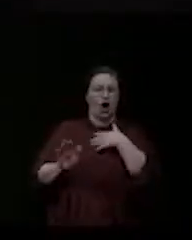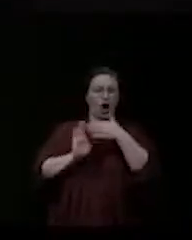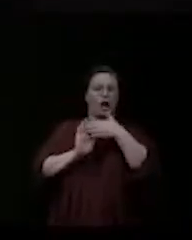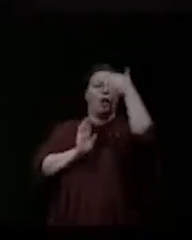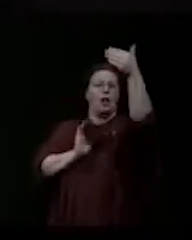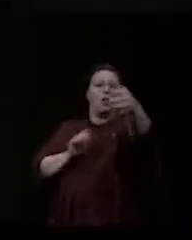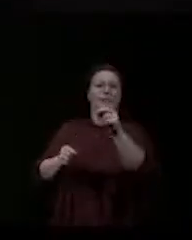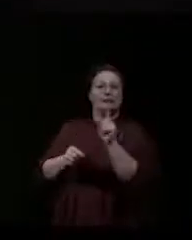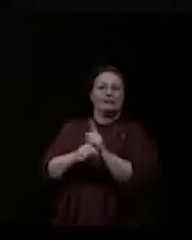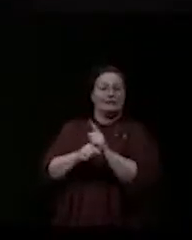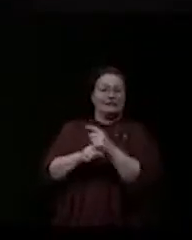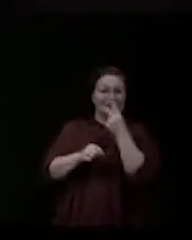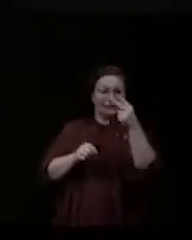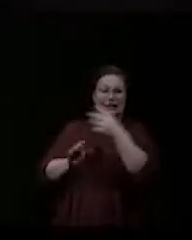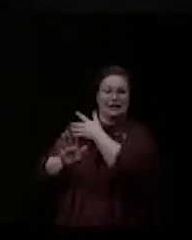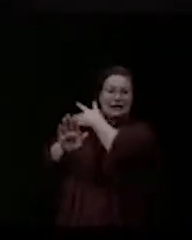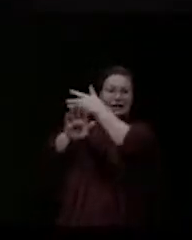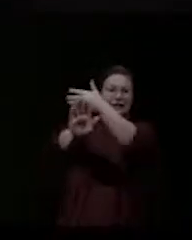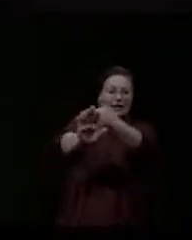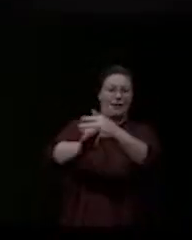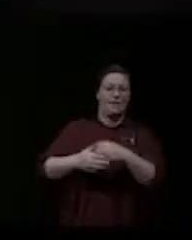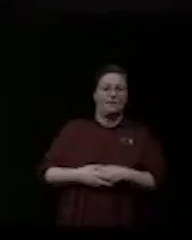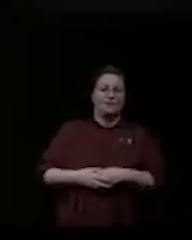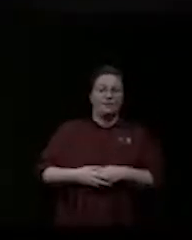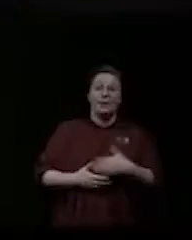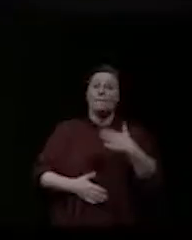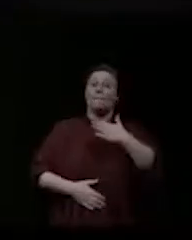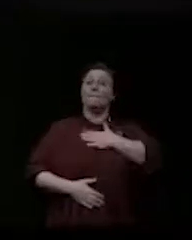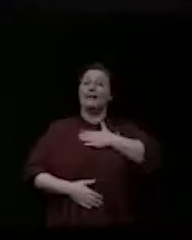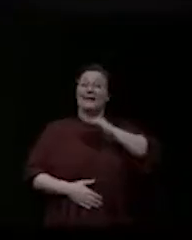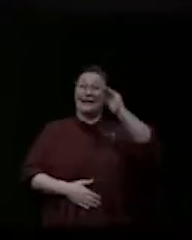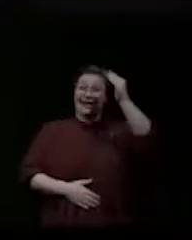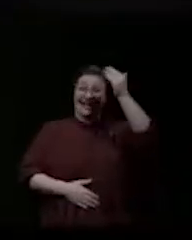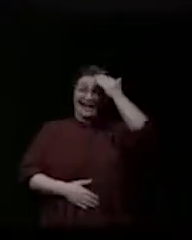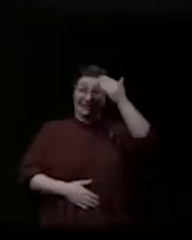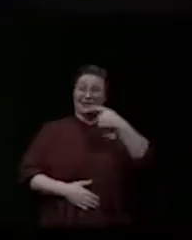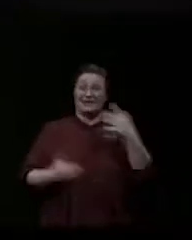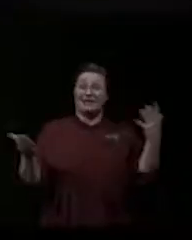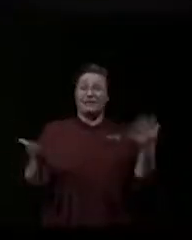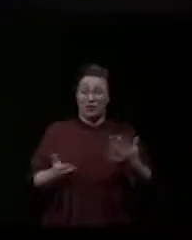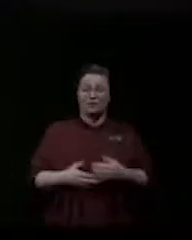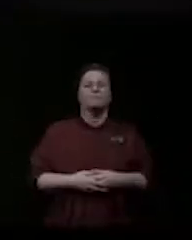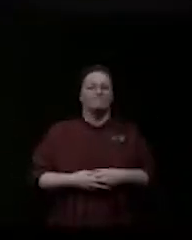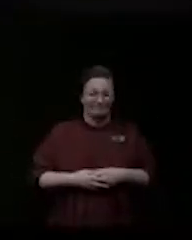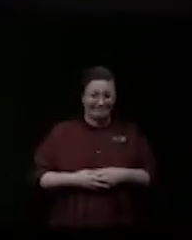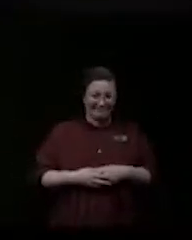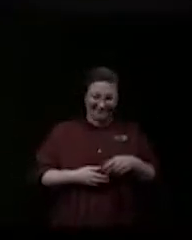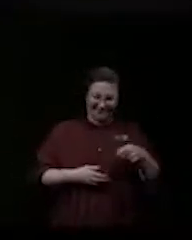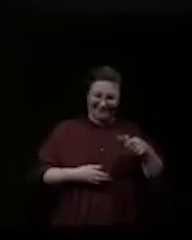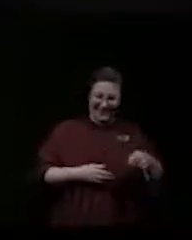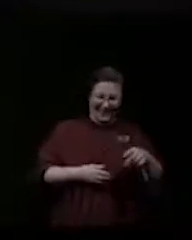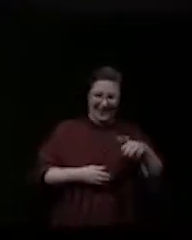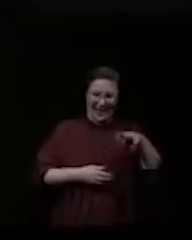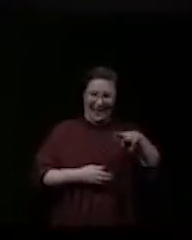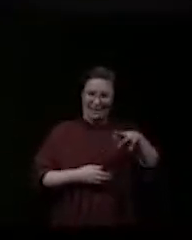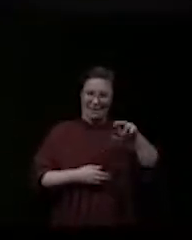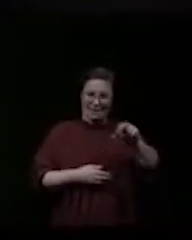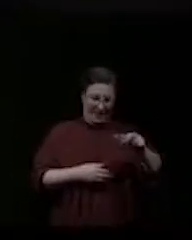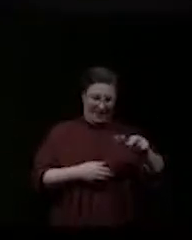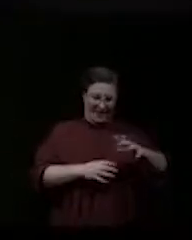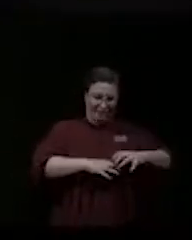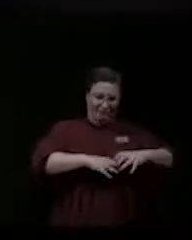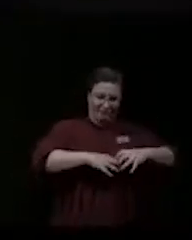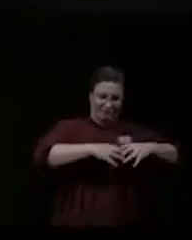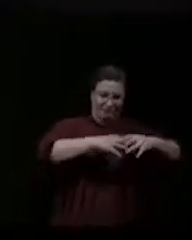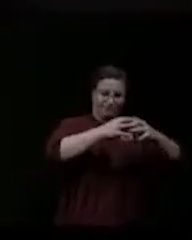considering the current context. And my experience has taught me that the development of human rights is